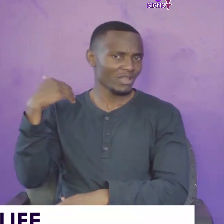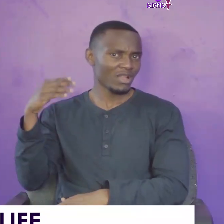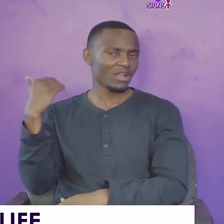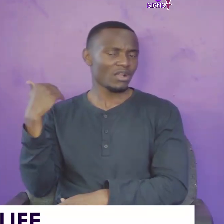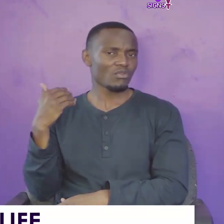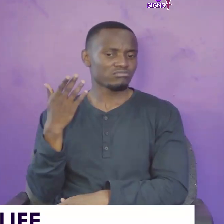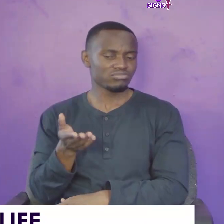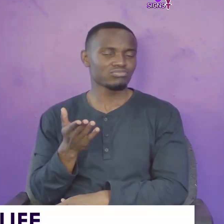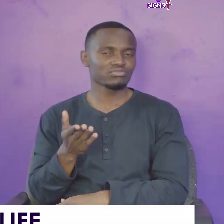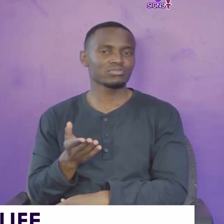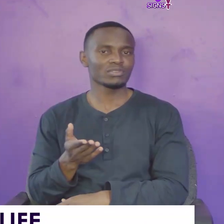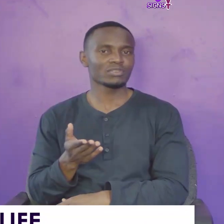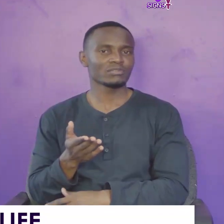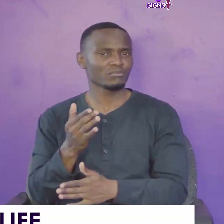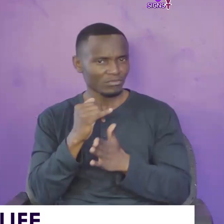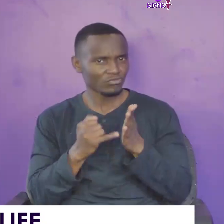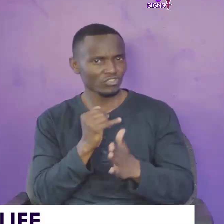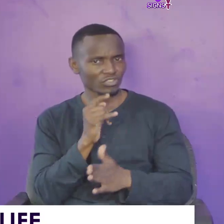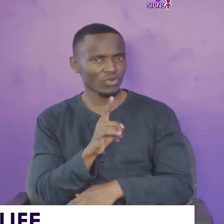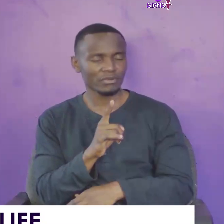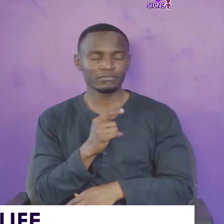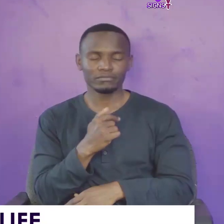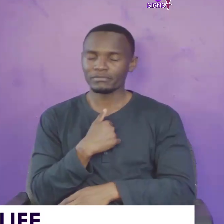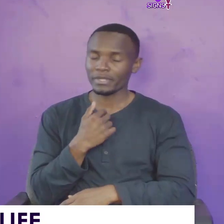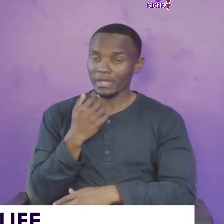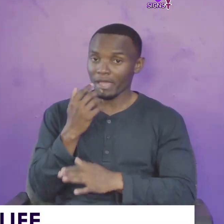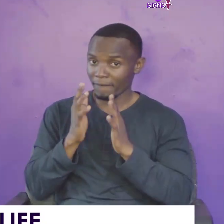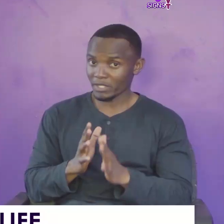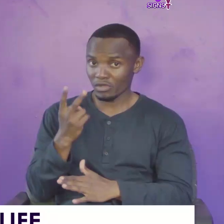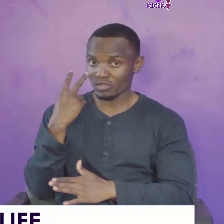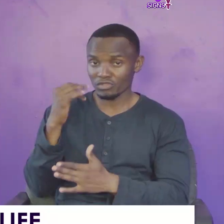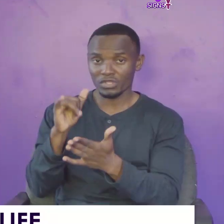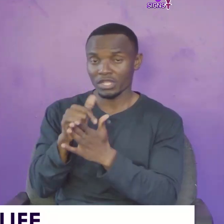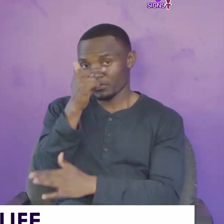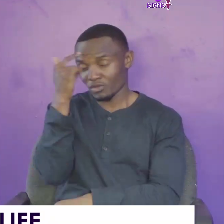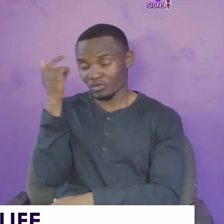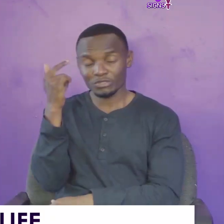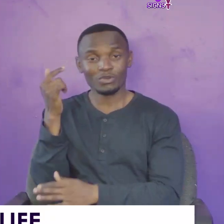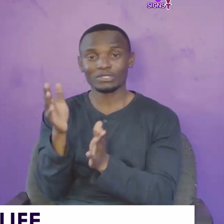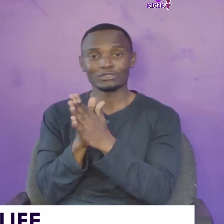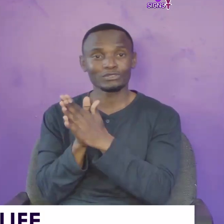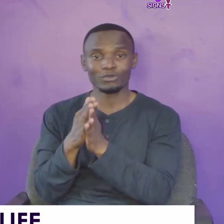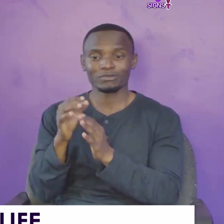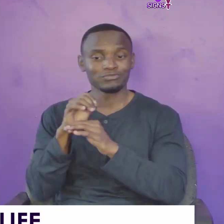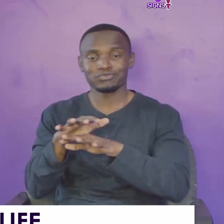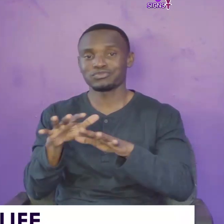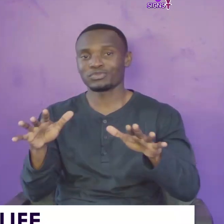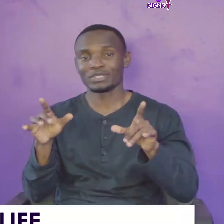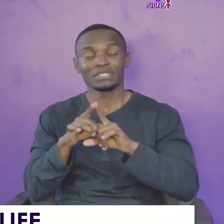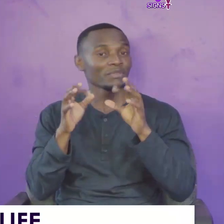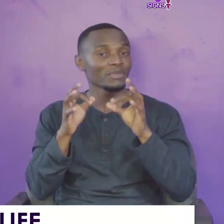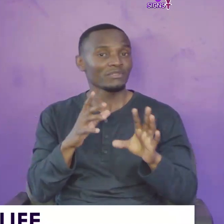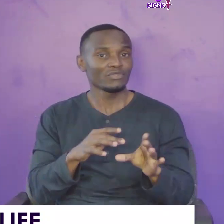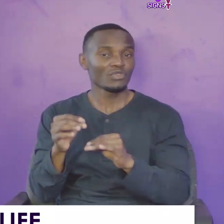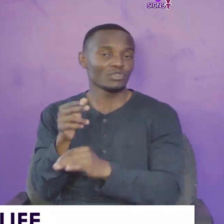one. I know. I personally saw that because it was a scandal. Okay. You're going to a hospital and the doctor